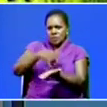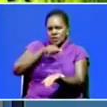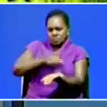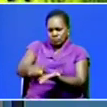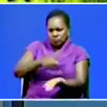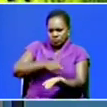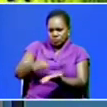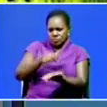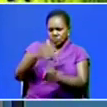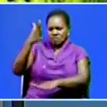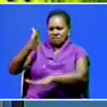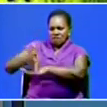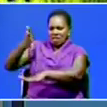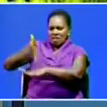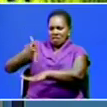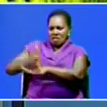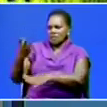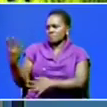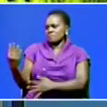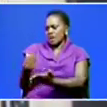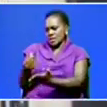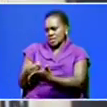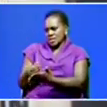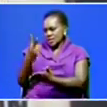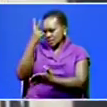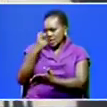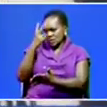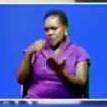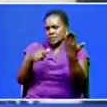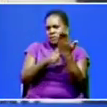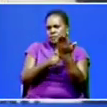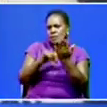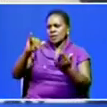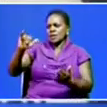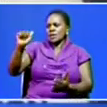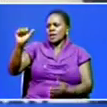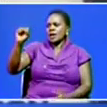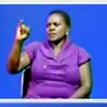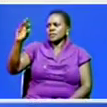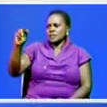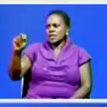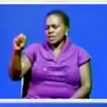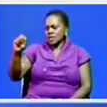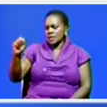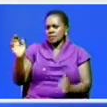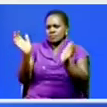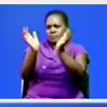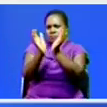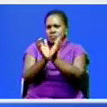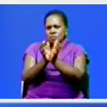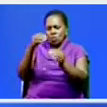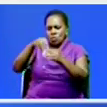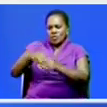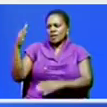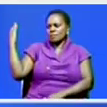and distributing fake money police say the suspect identified as Yasin Omar was arrested at hidden flags within Pangani